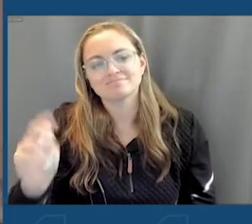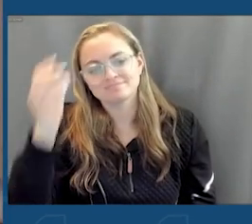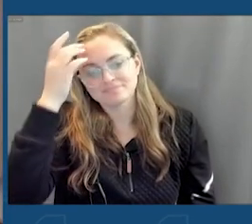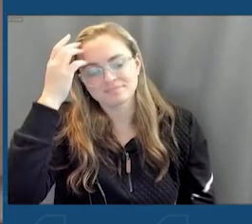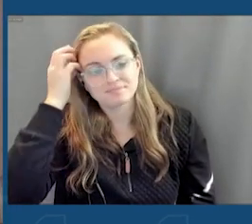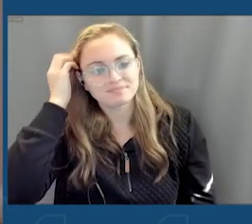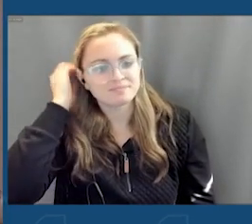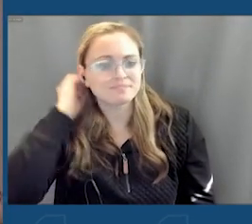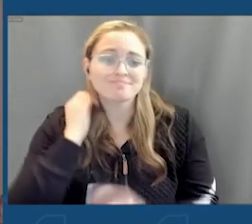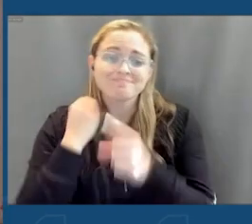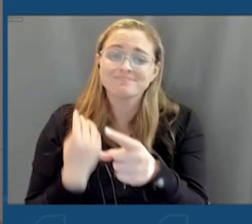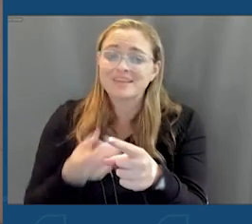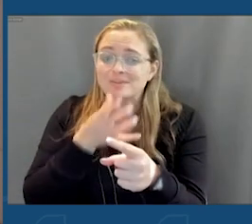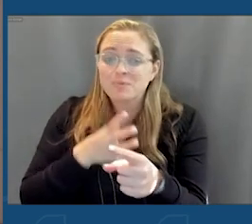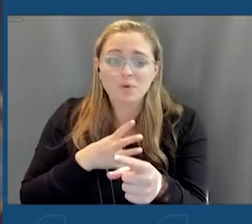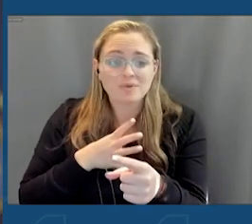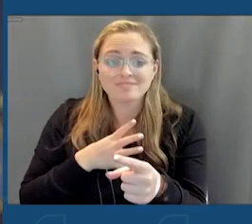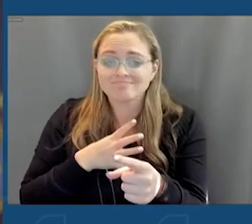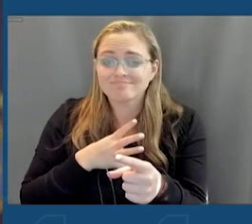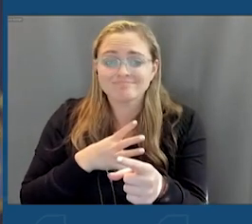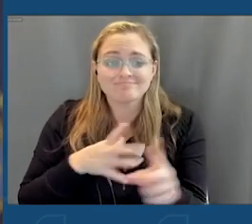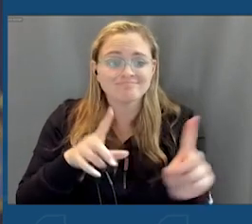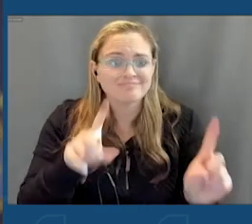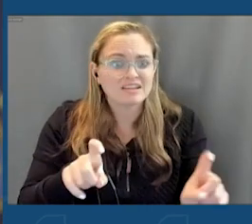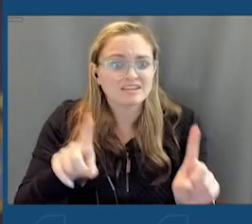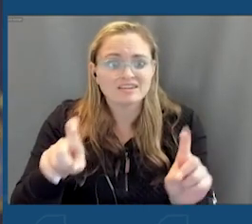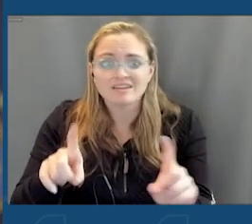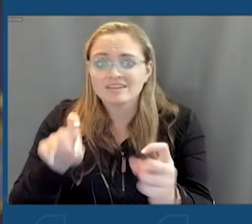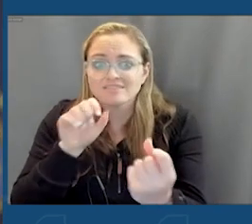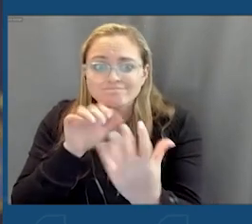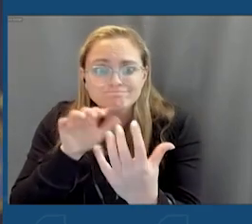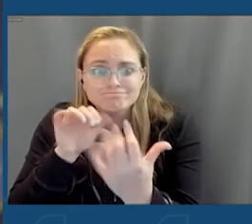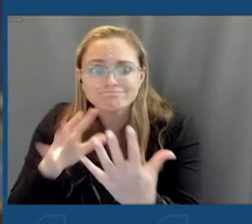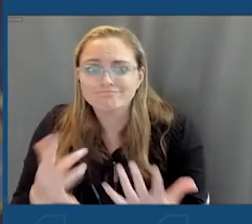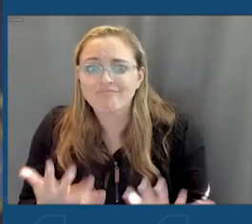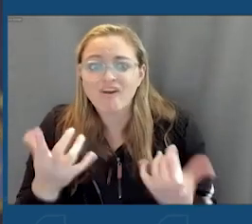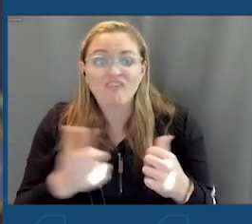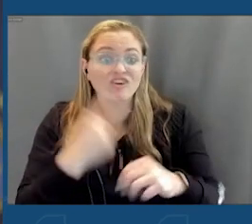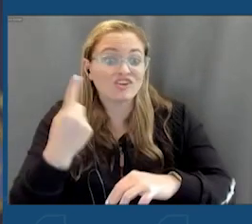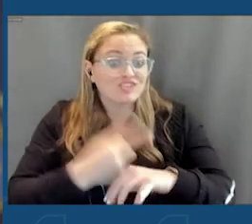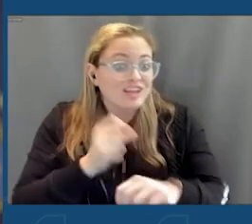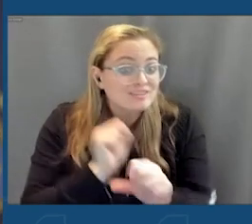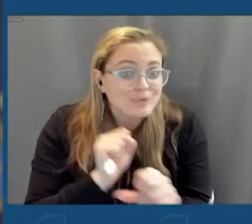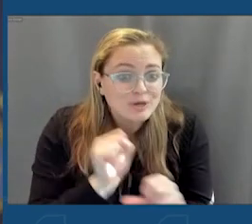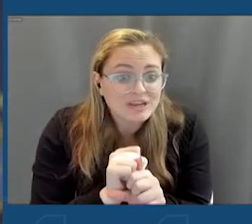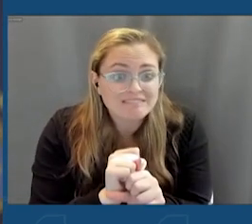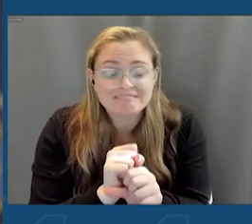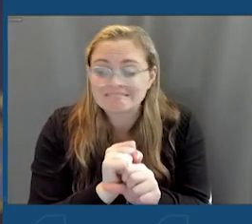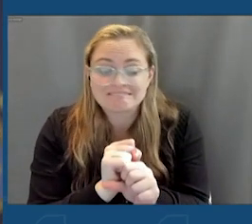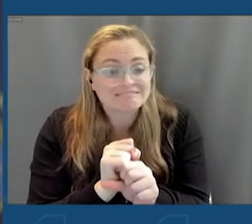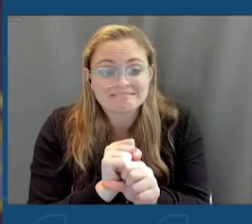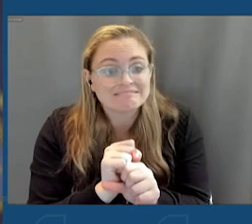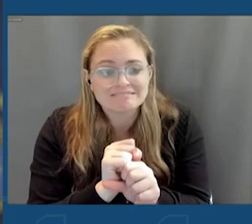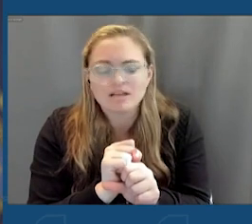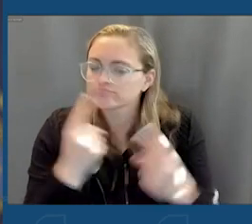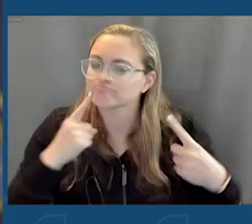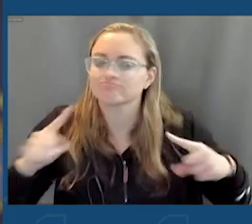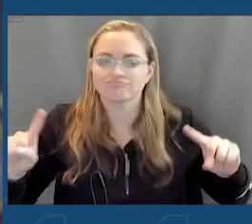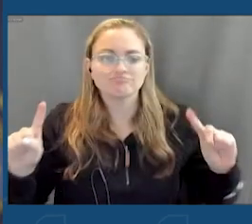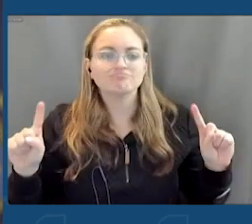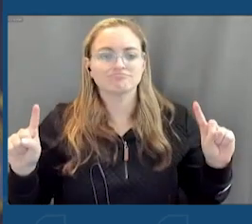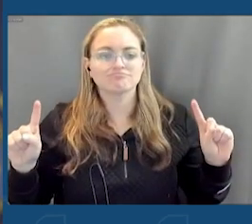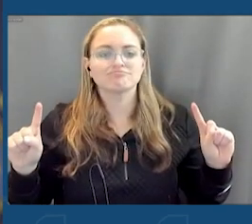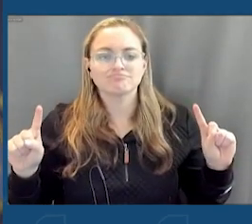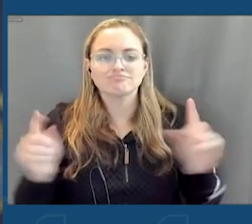This woman has been tested by fire her first days on the job, and she is coming through. And what a leader